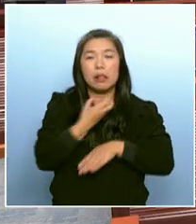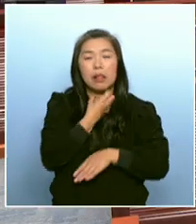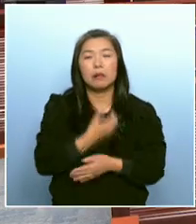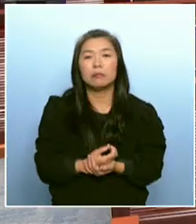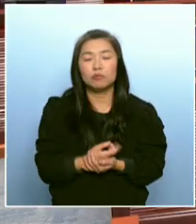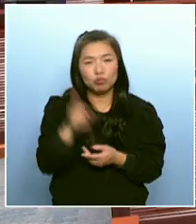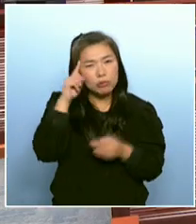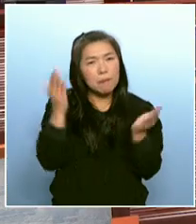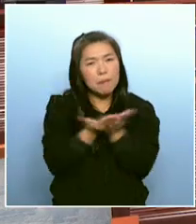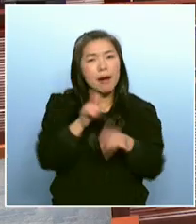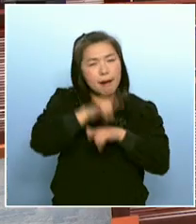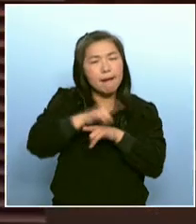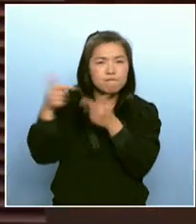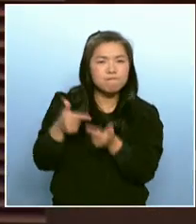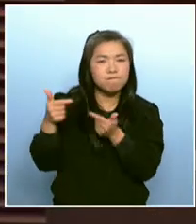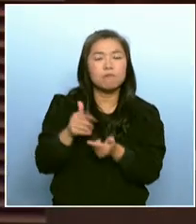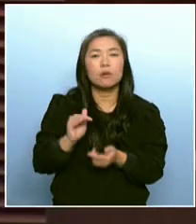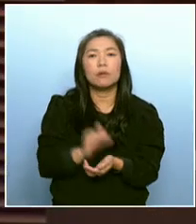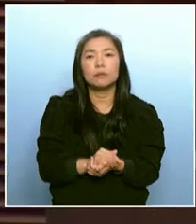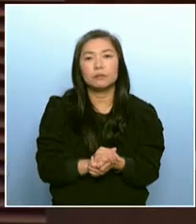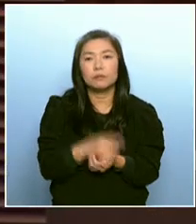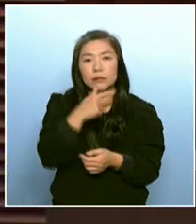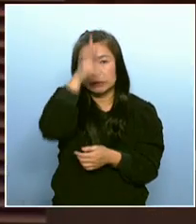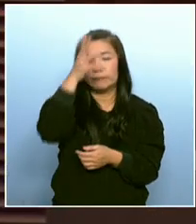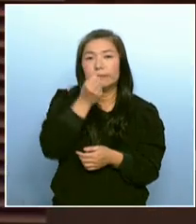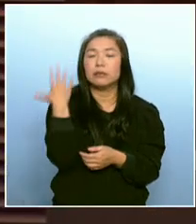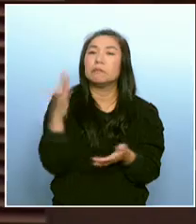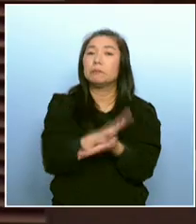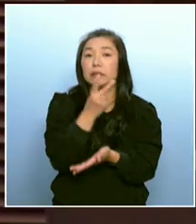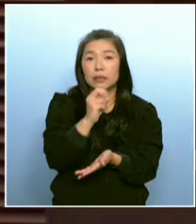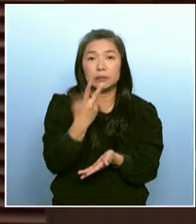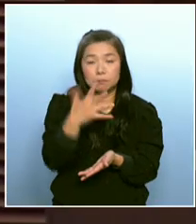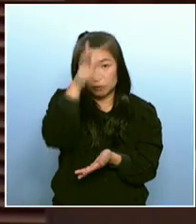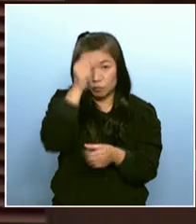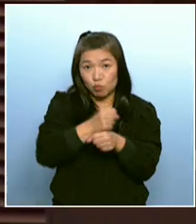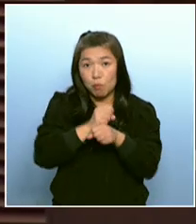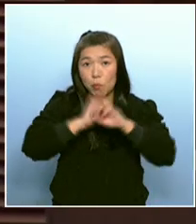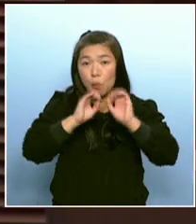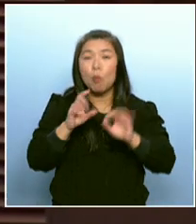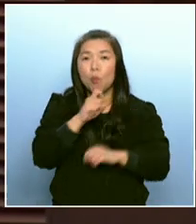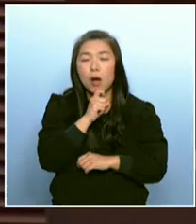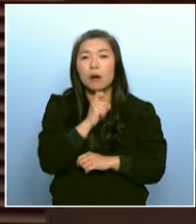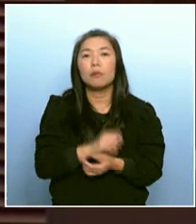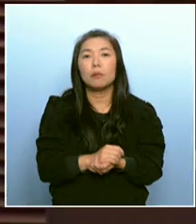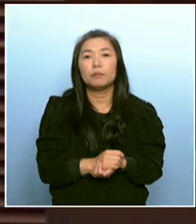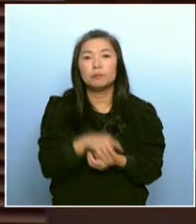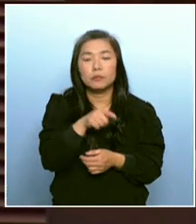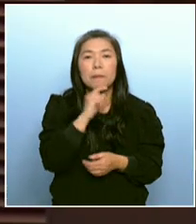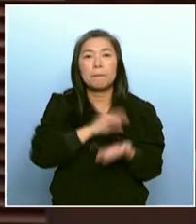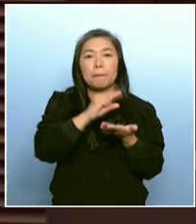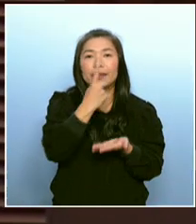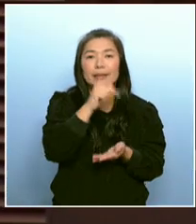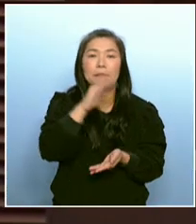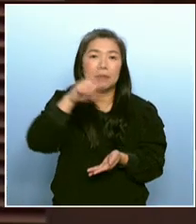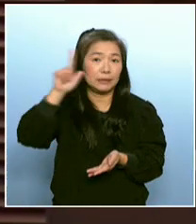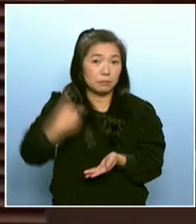the 2026 batch of projects. In order to ensure the sustainable development of the CDF program, the Chief Executive announced